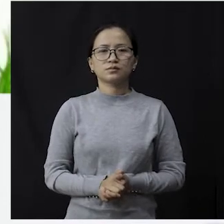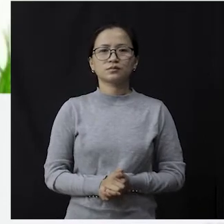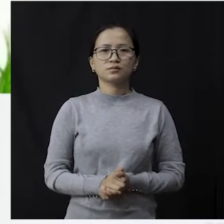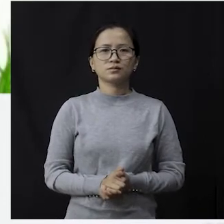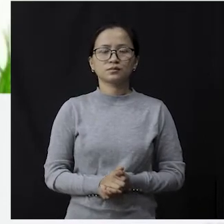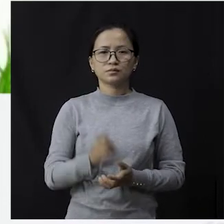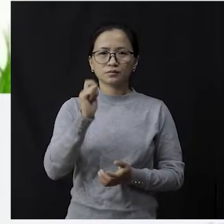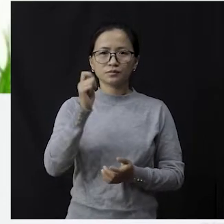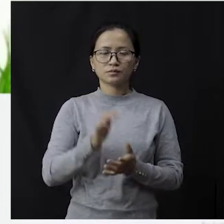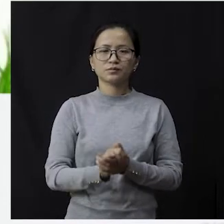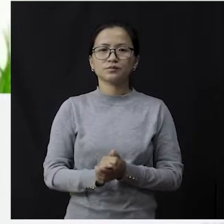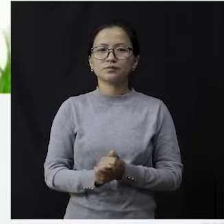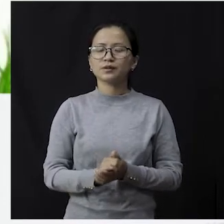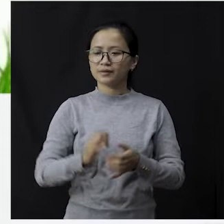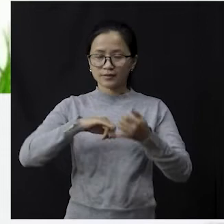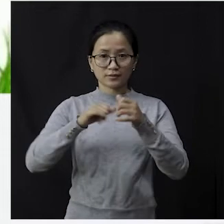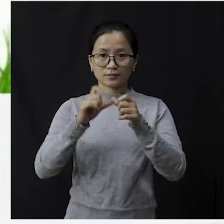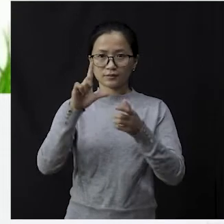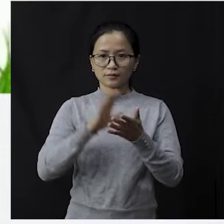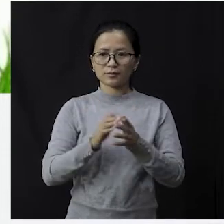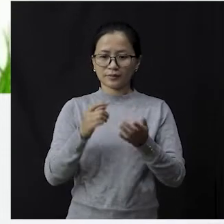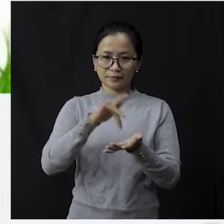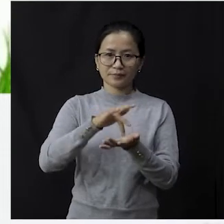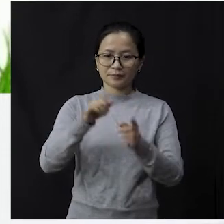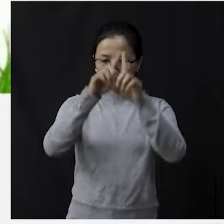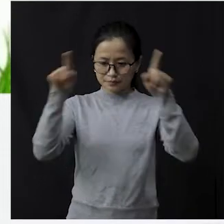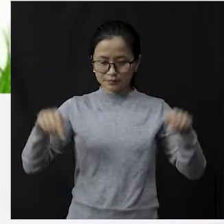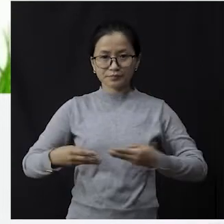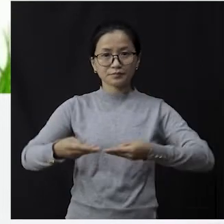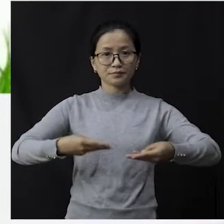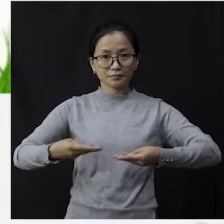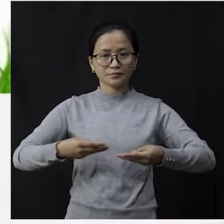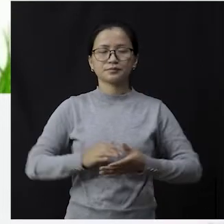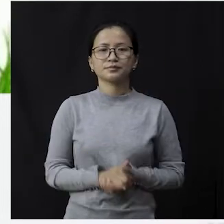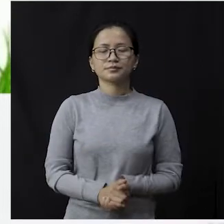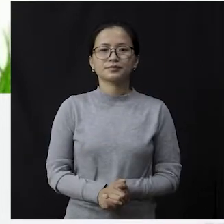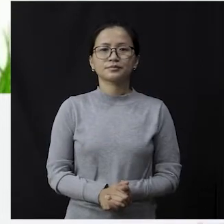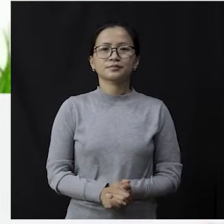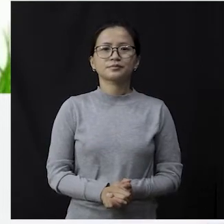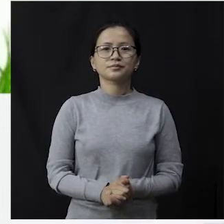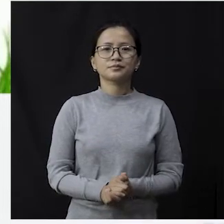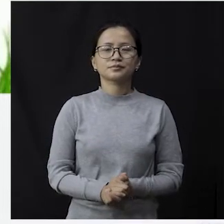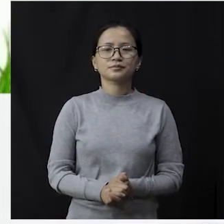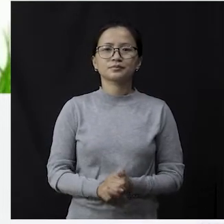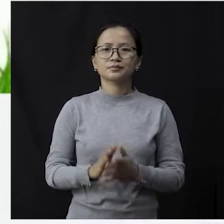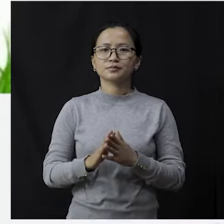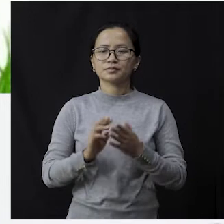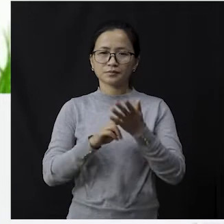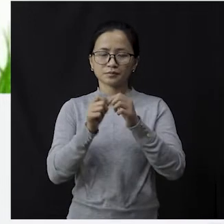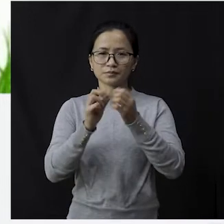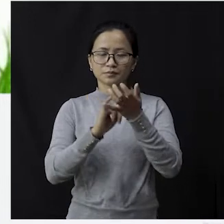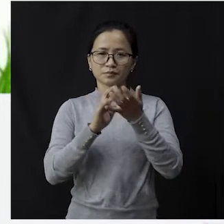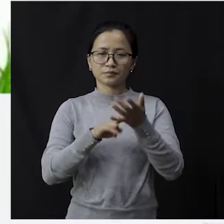A barber works in a salon or in a barber shop. The main tools of a